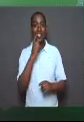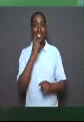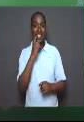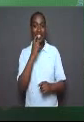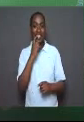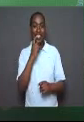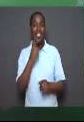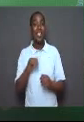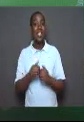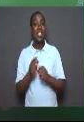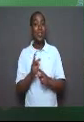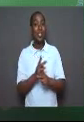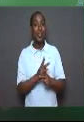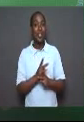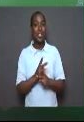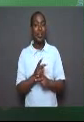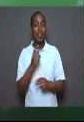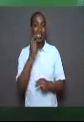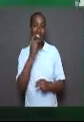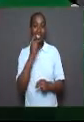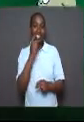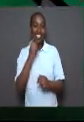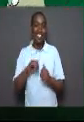your teeth and gums.